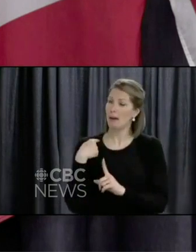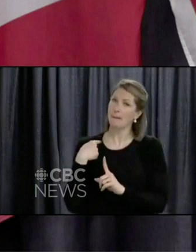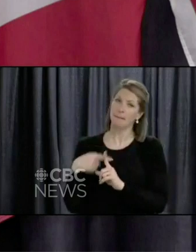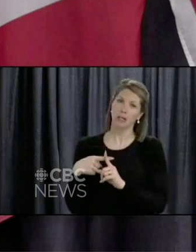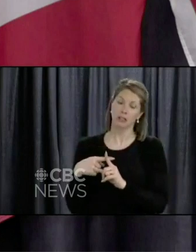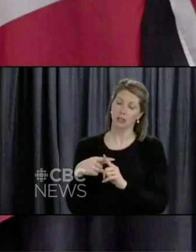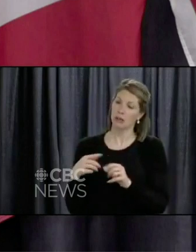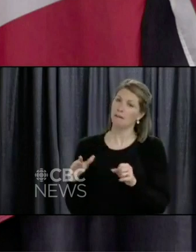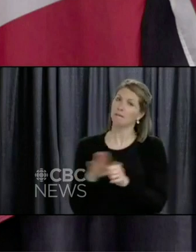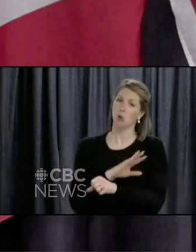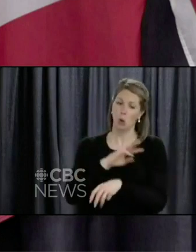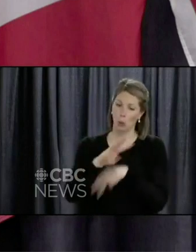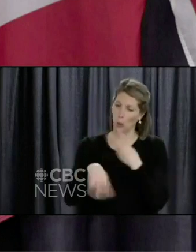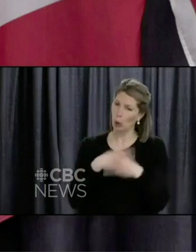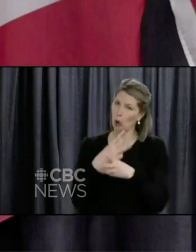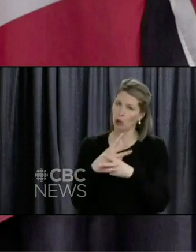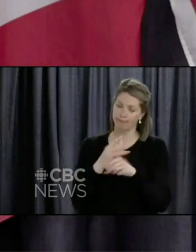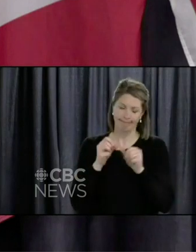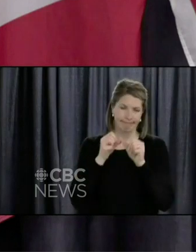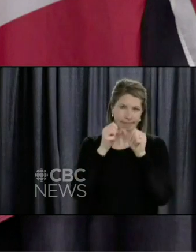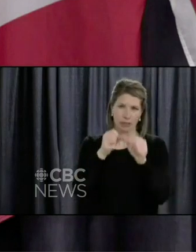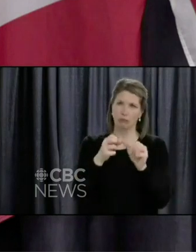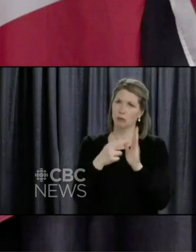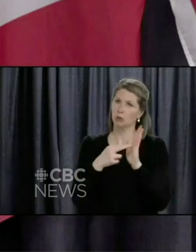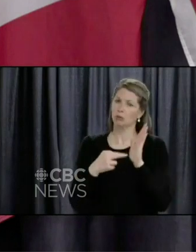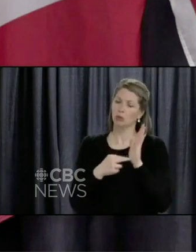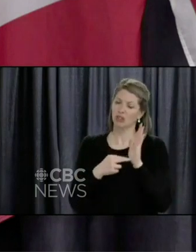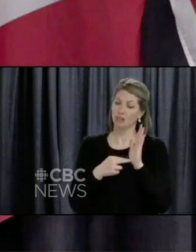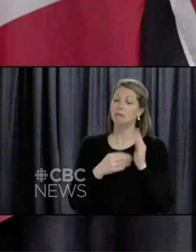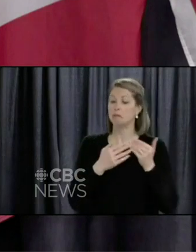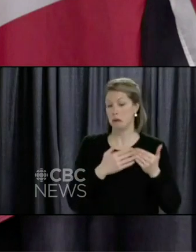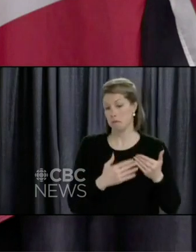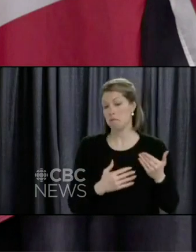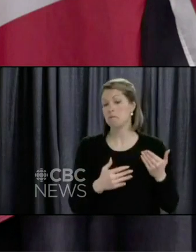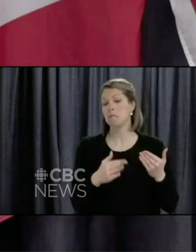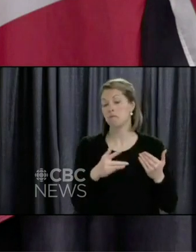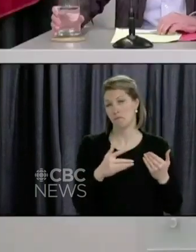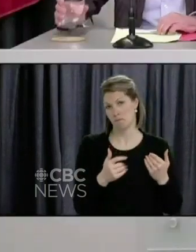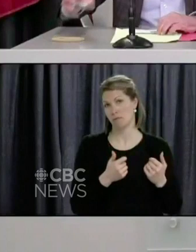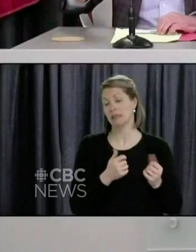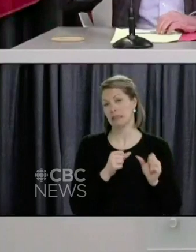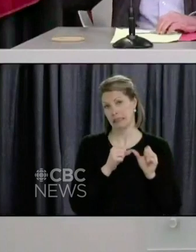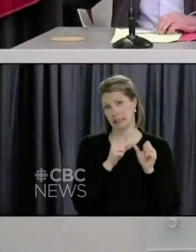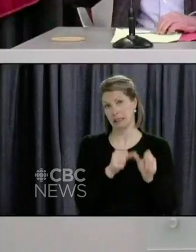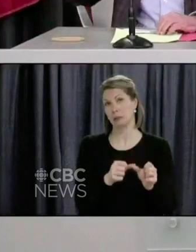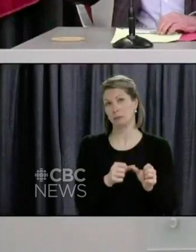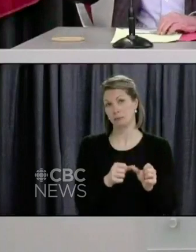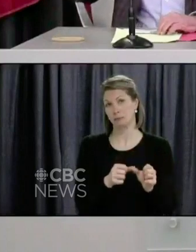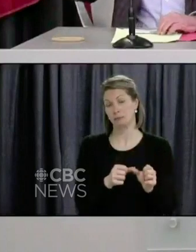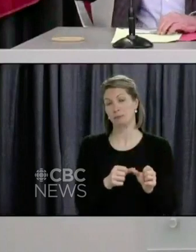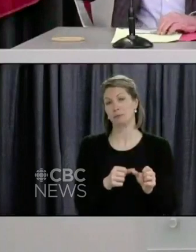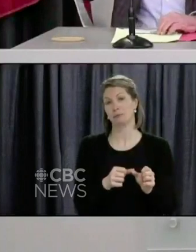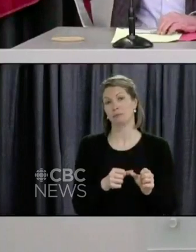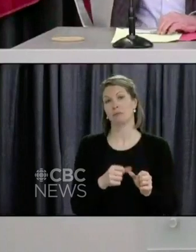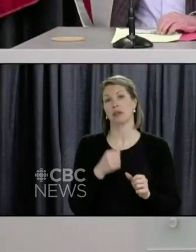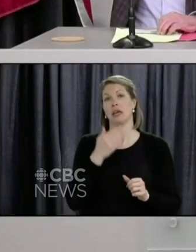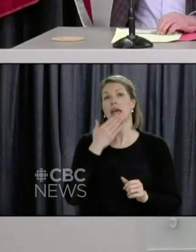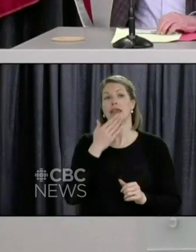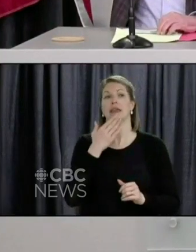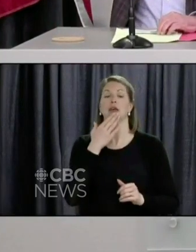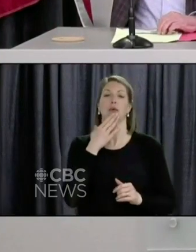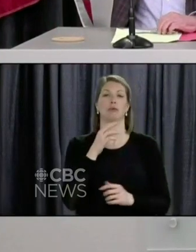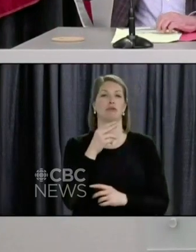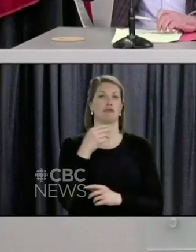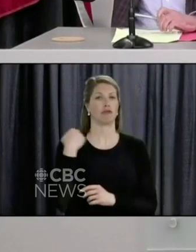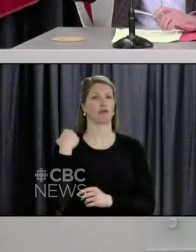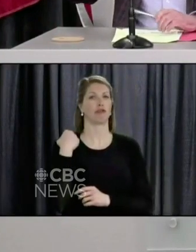the next little while. So with that, Premier, I'd hand it back to you. Thank you. Well, thank you, Dr. Hagee. And I think we